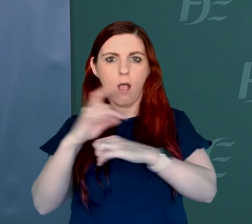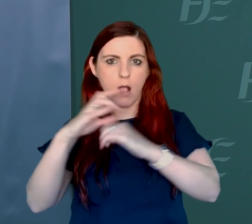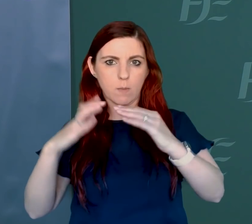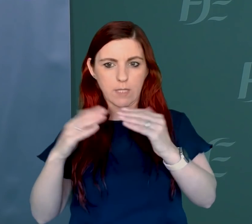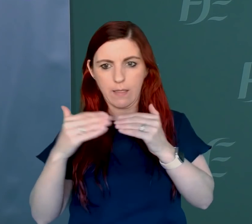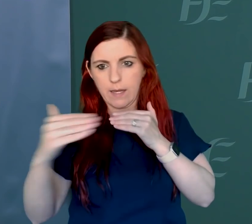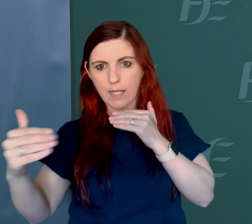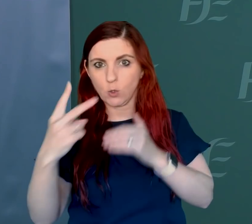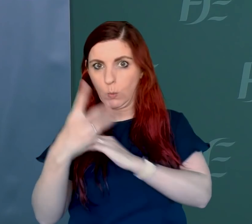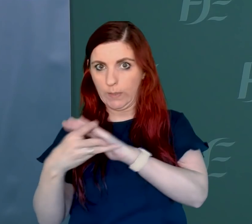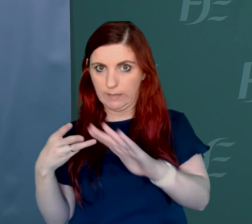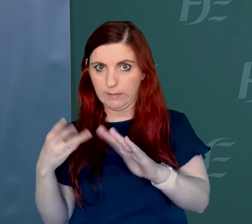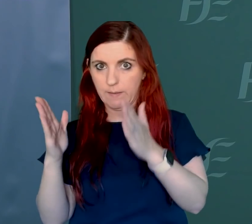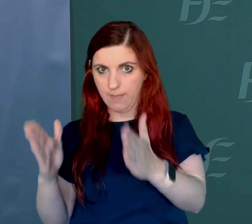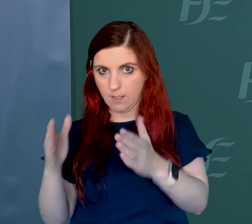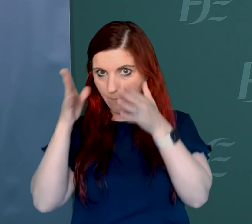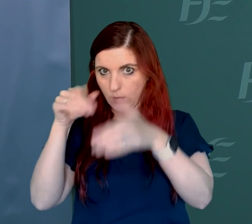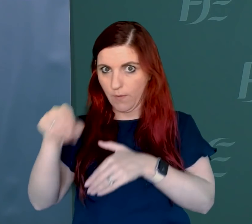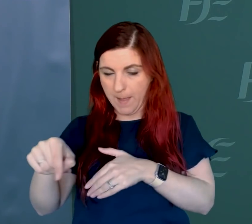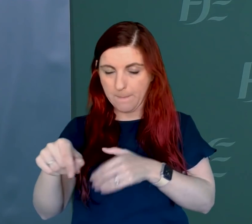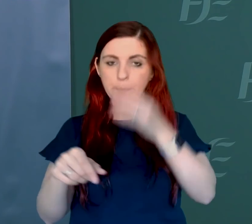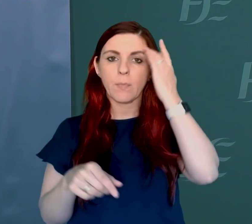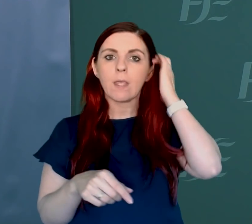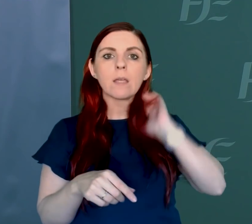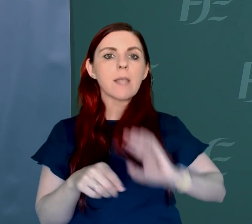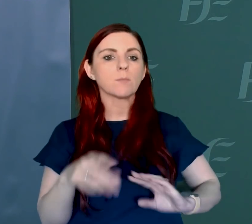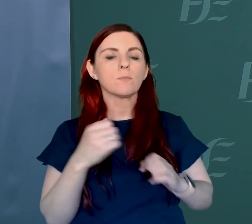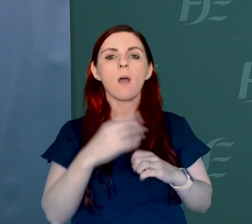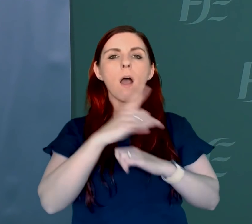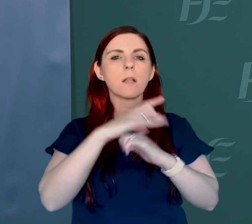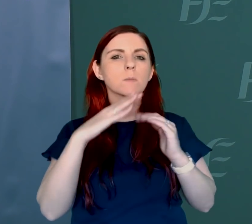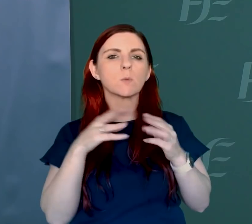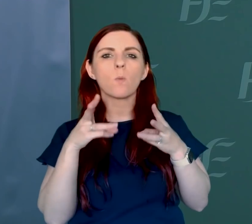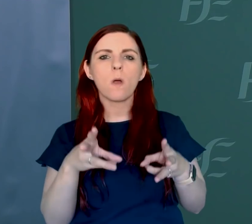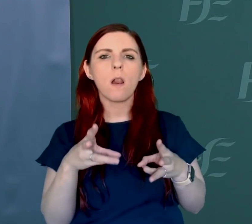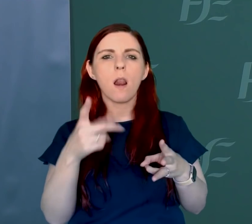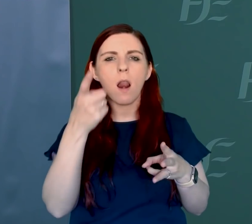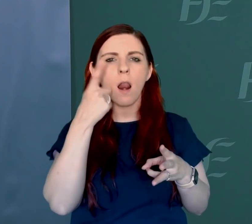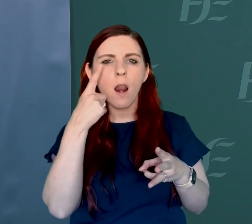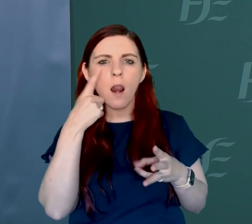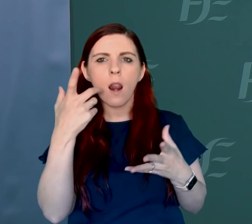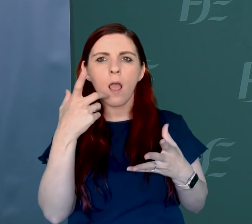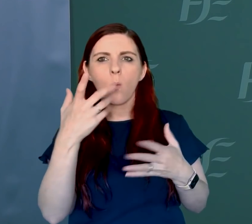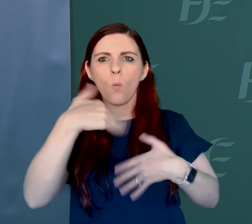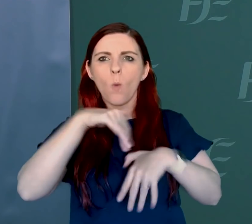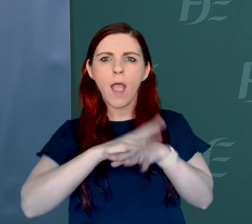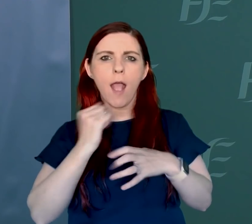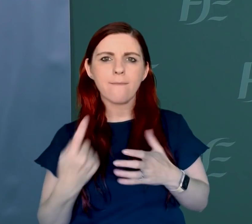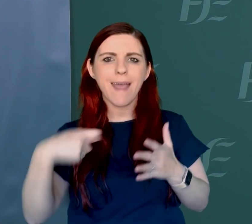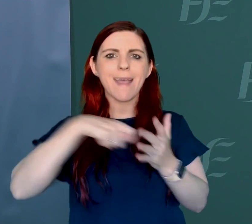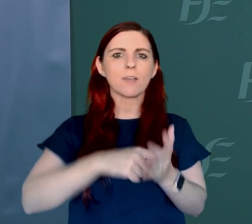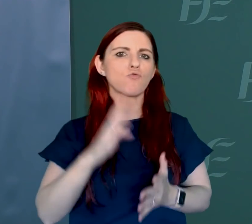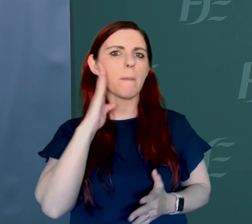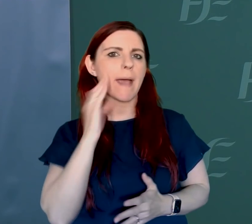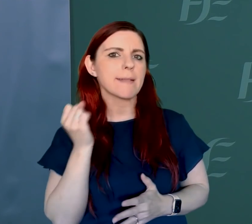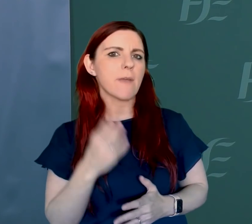next 14-day period. Secondly, each hospital will identify surge intensive care beds supported by